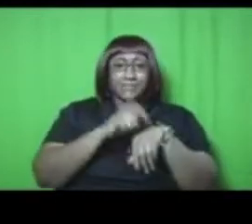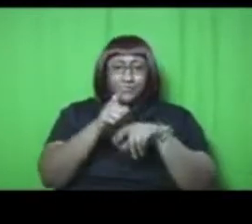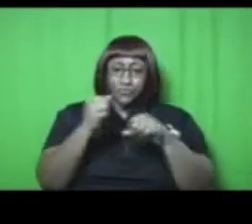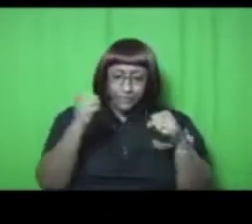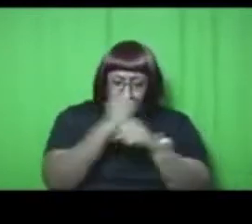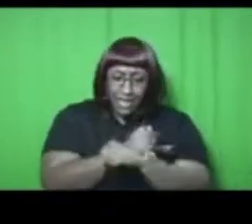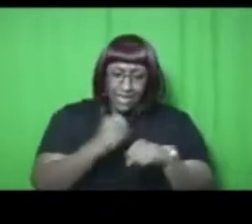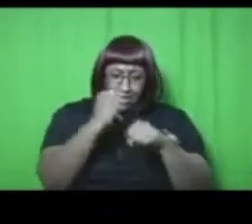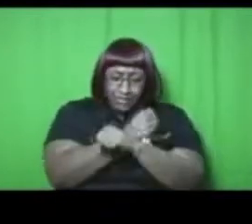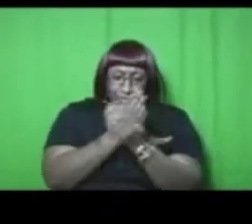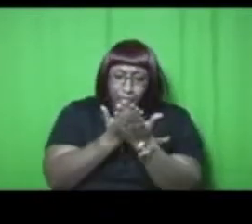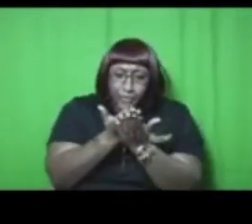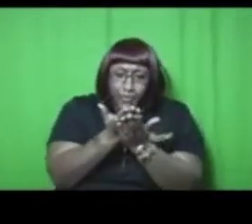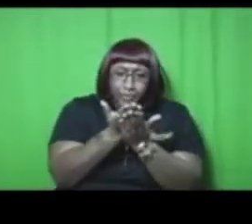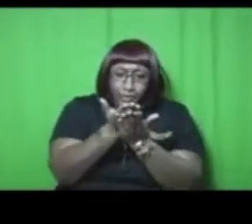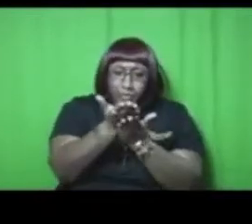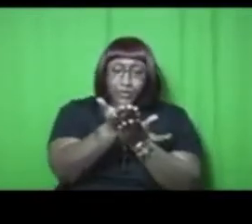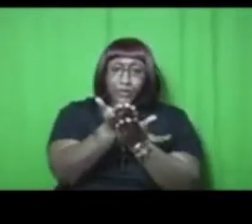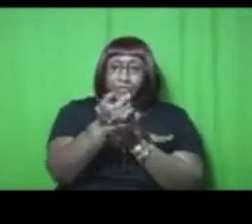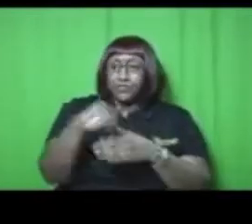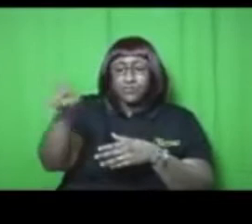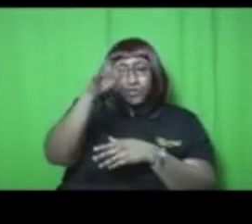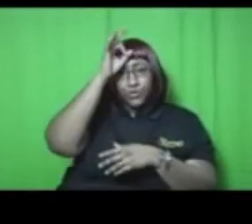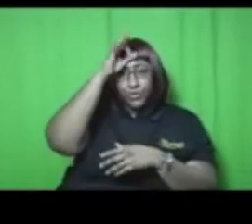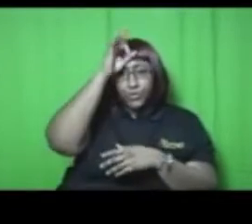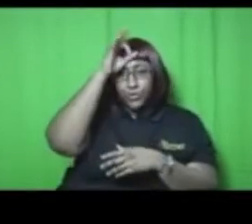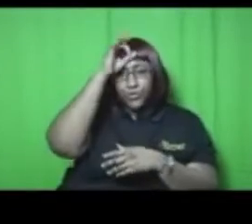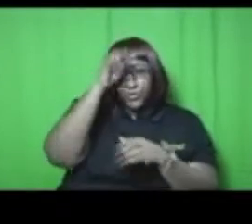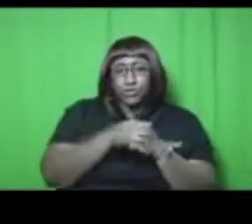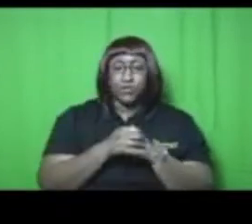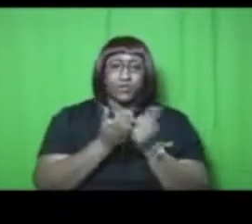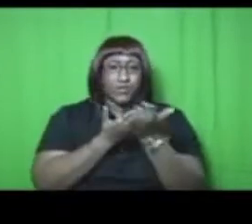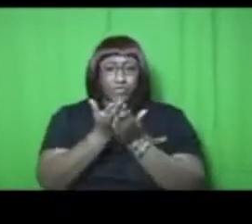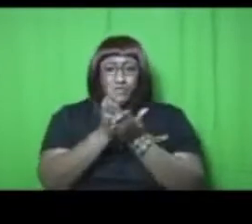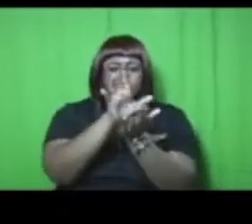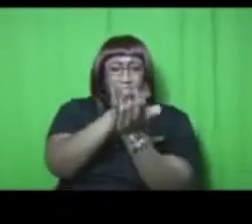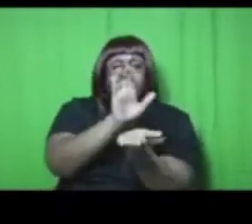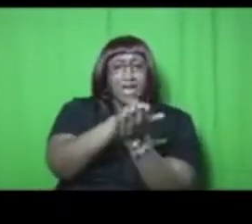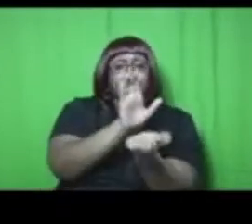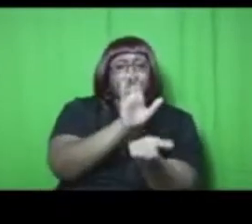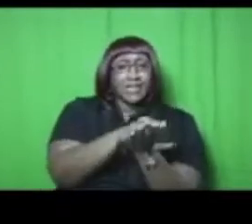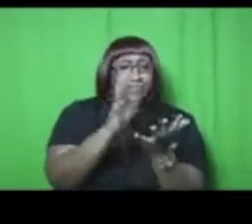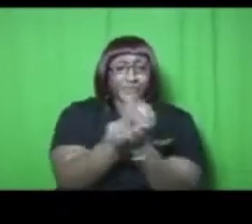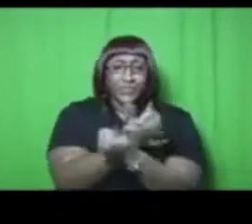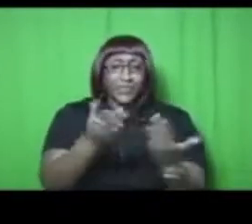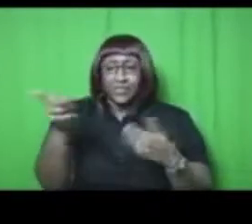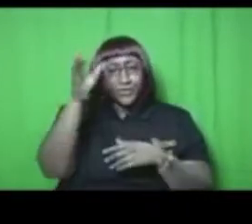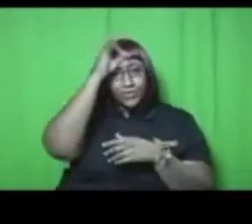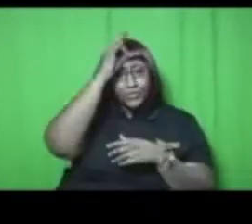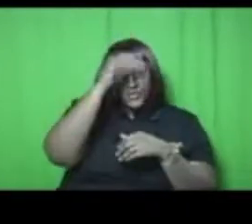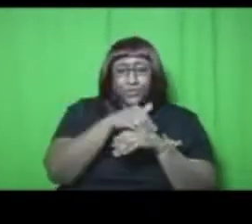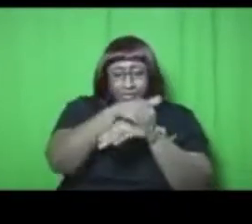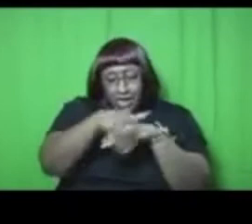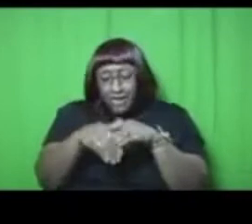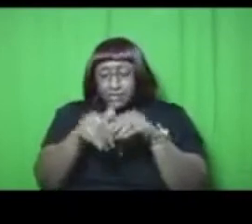had to float past. They don't know you had to float past some alligators. The nights